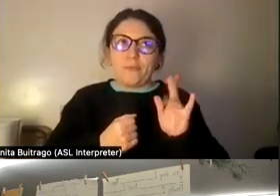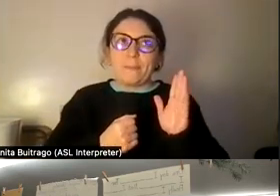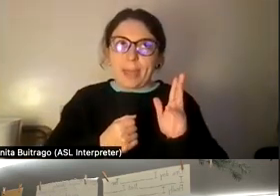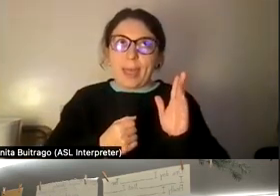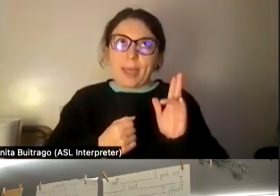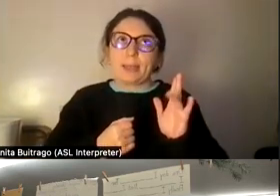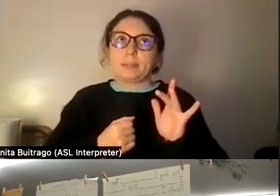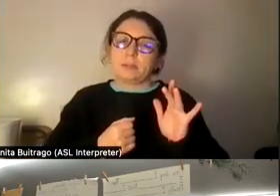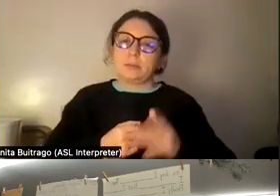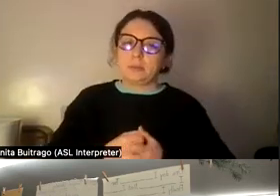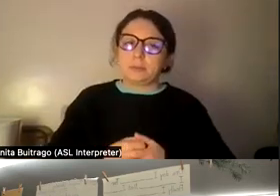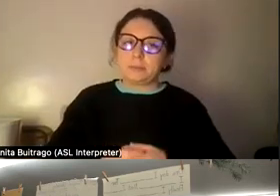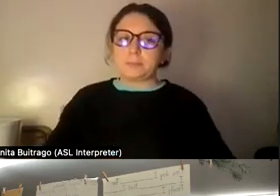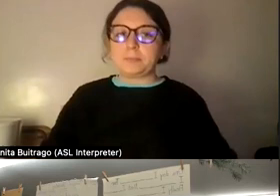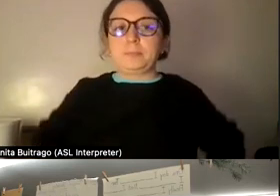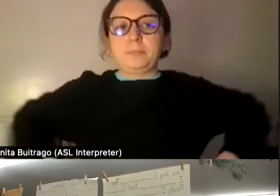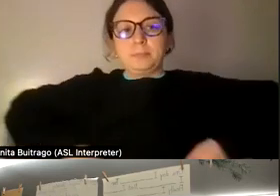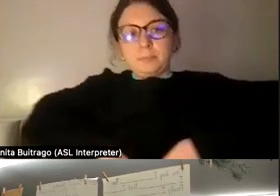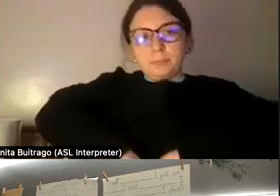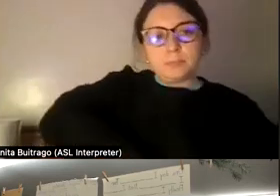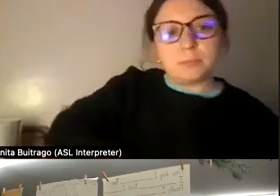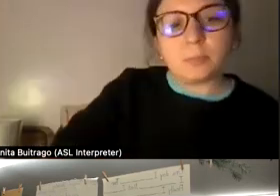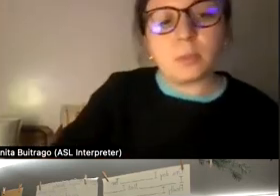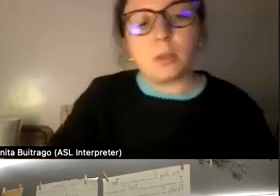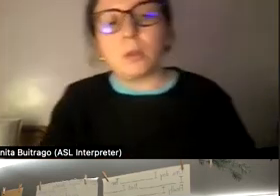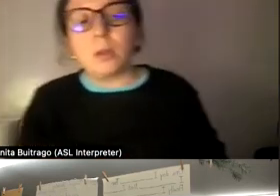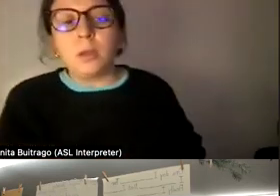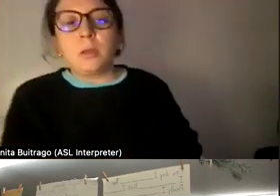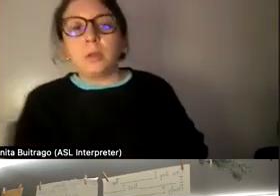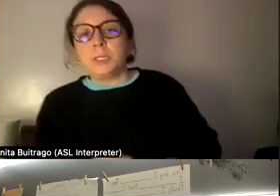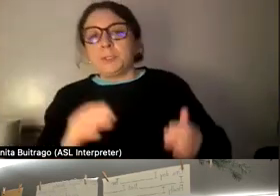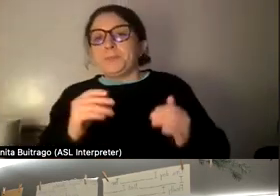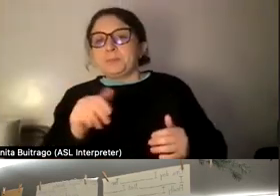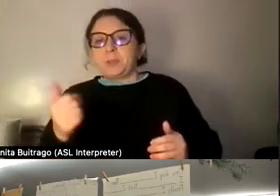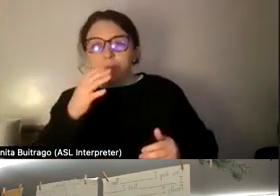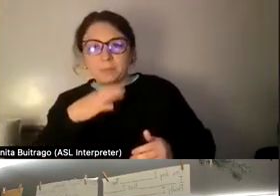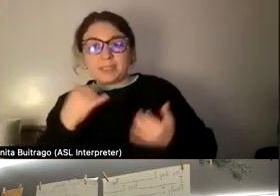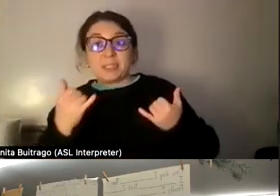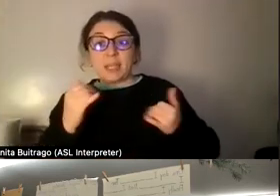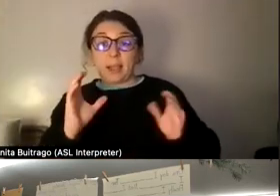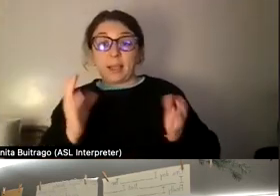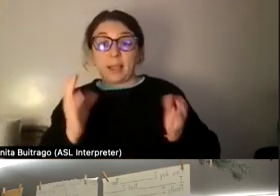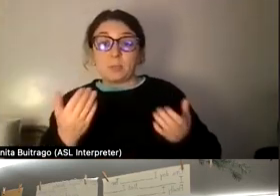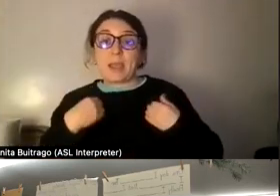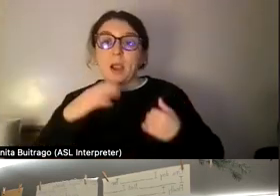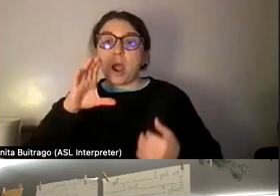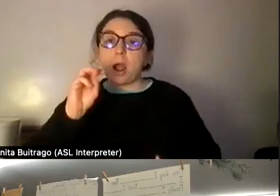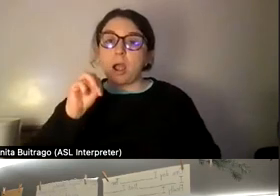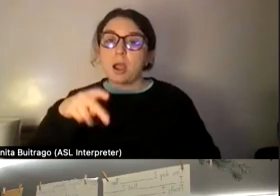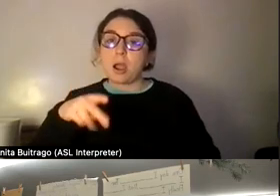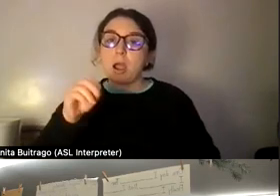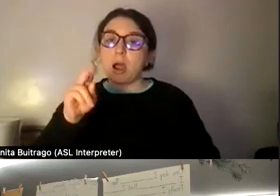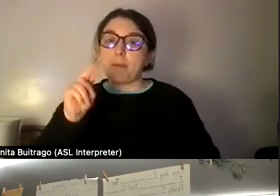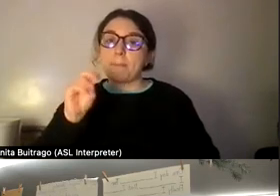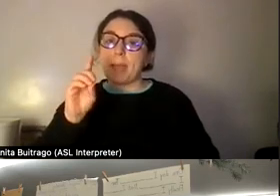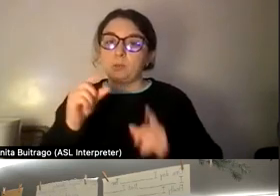line for that word. Today in class, we did compound words. So what we're teaching them